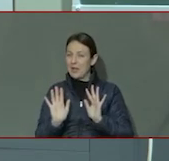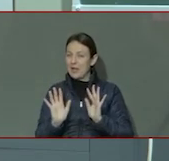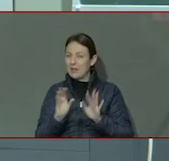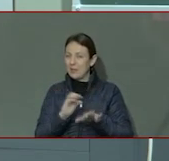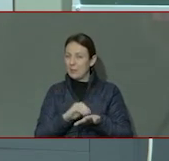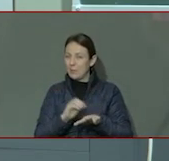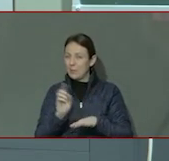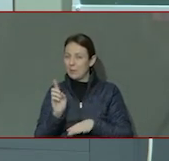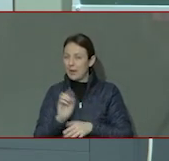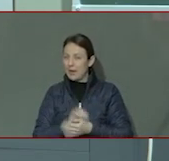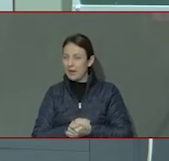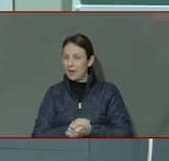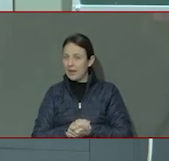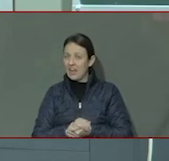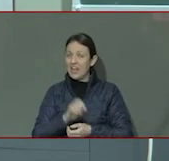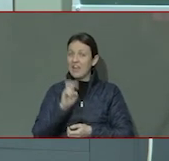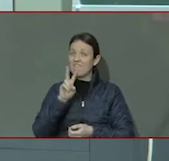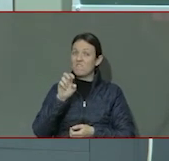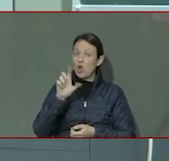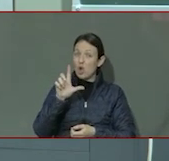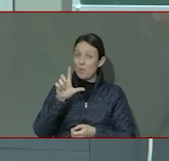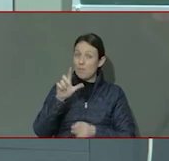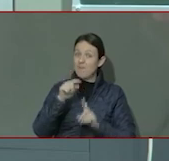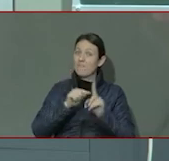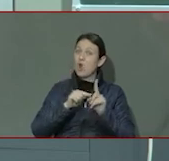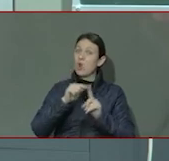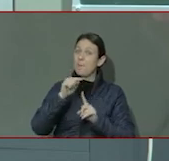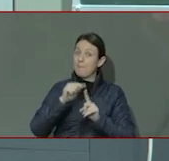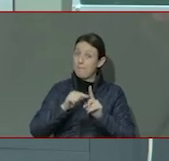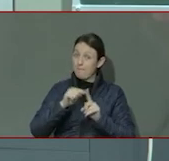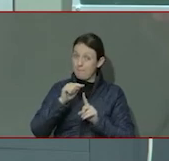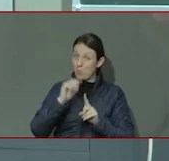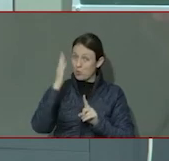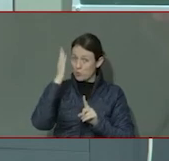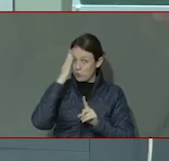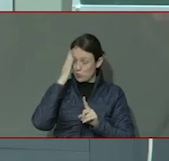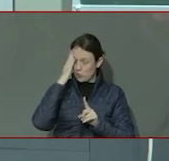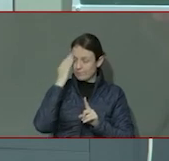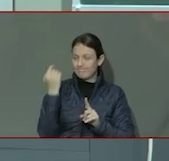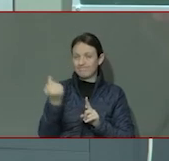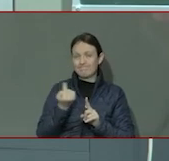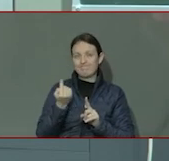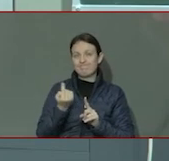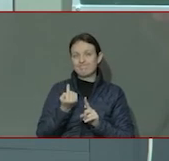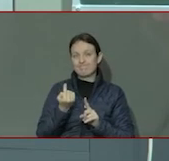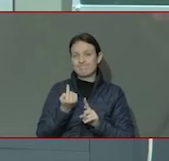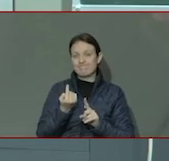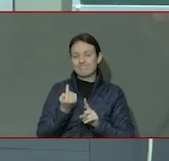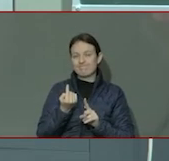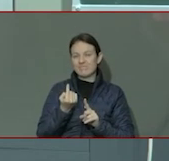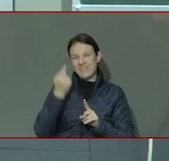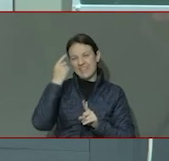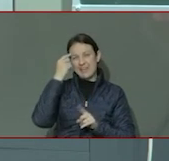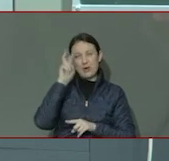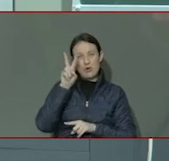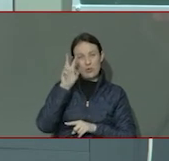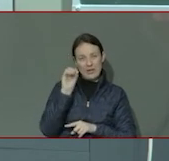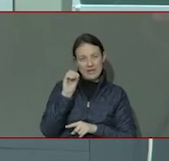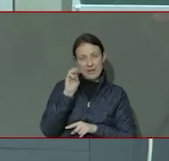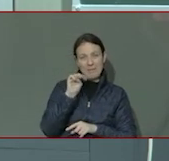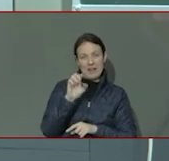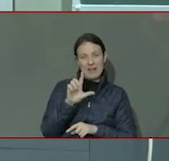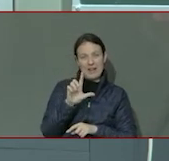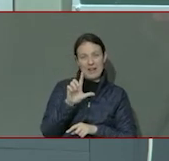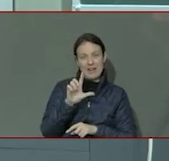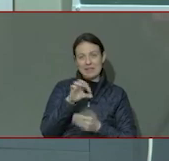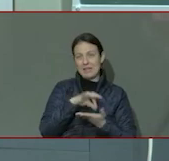I only know the volume of the vinegar, of the ethanoic acid. I only know the volume. It was 20 milliliters. And it's impure.